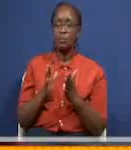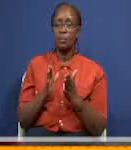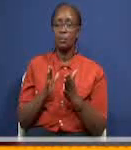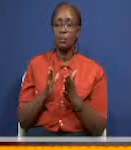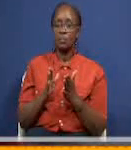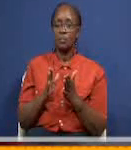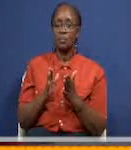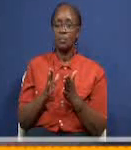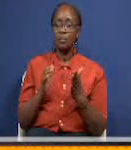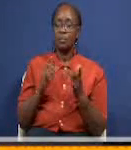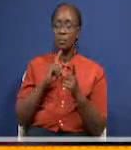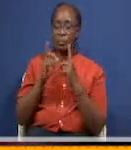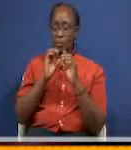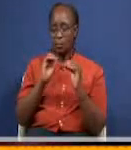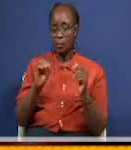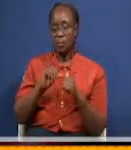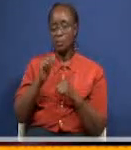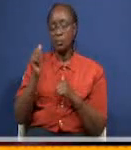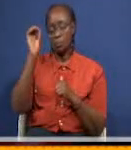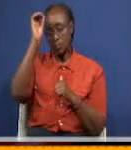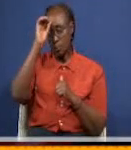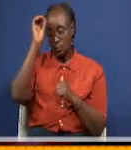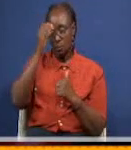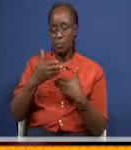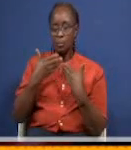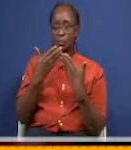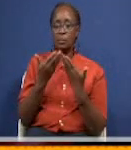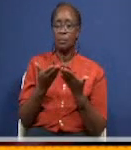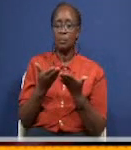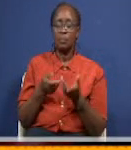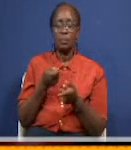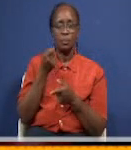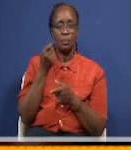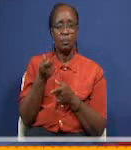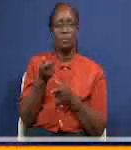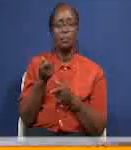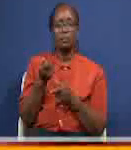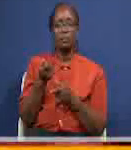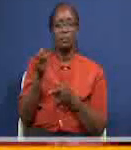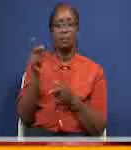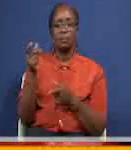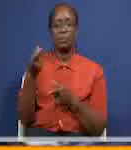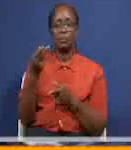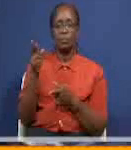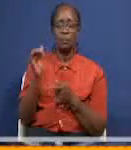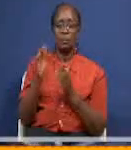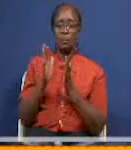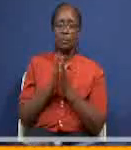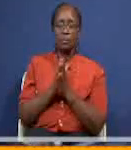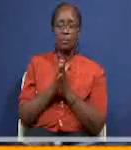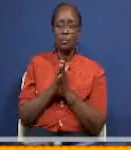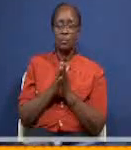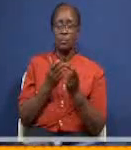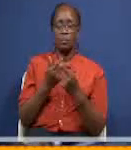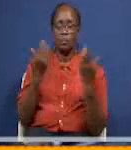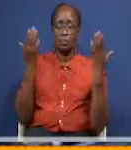ibera indi ya kwaria, na bange, petro bagita maoni jao, baja dimite, kadhuri omoronge, izineto kuma kaunte